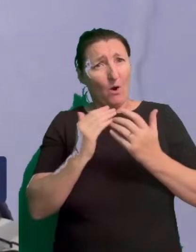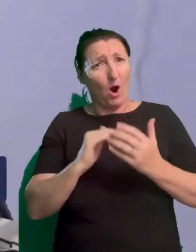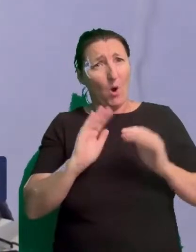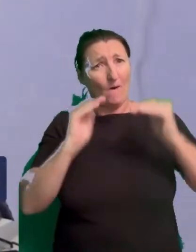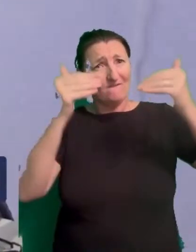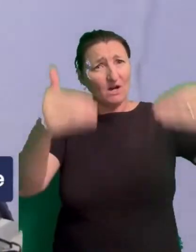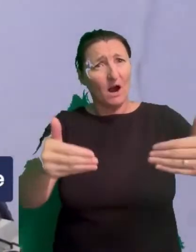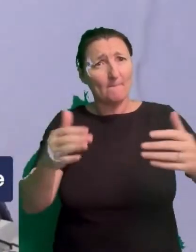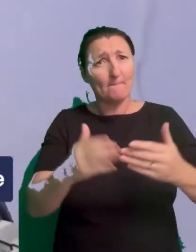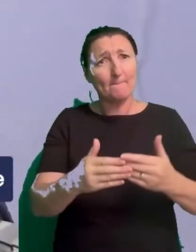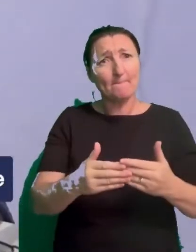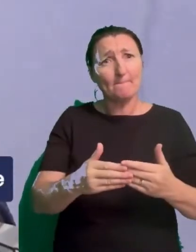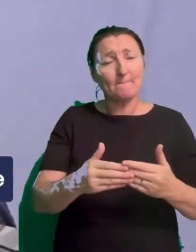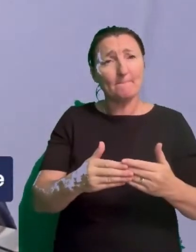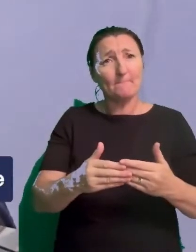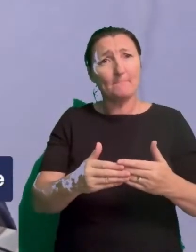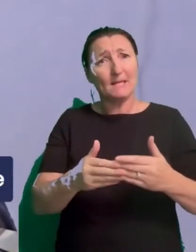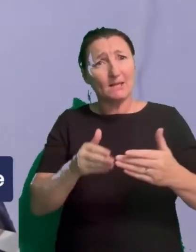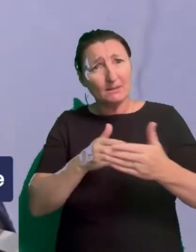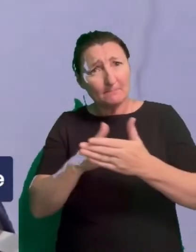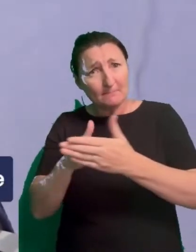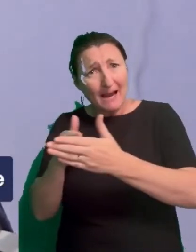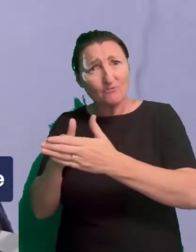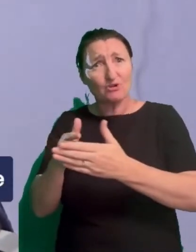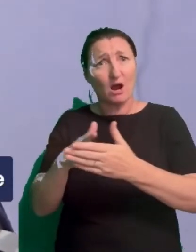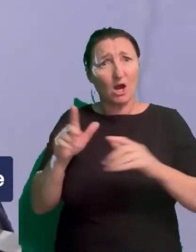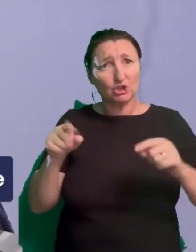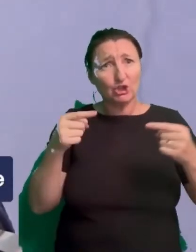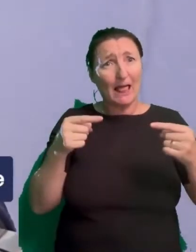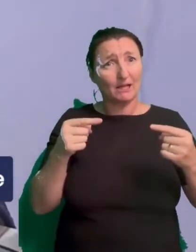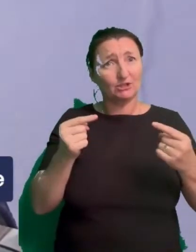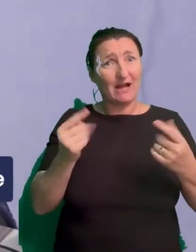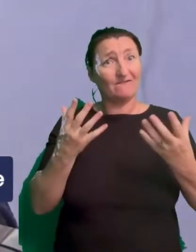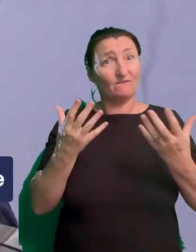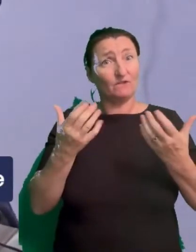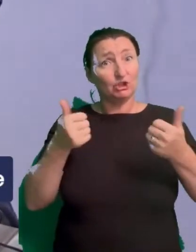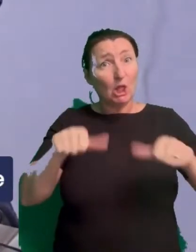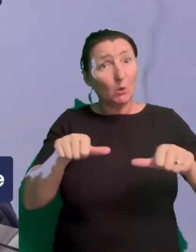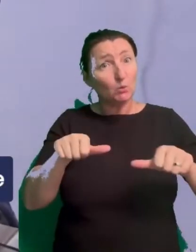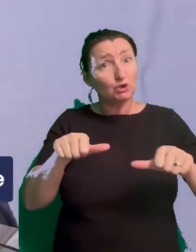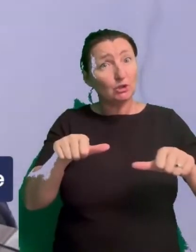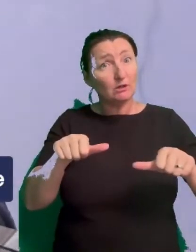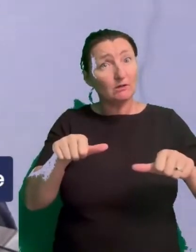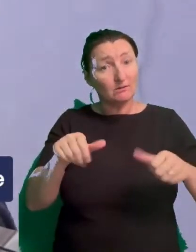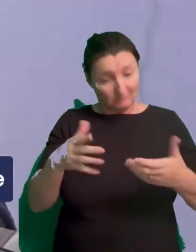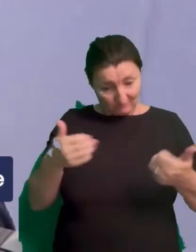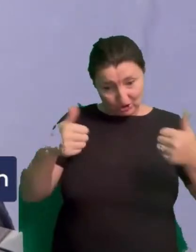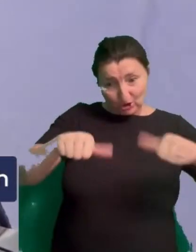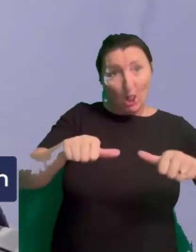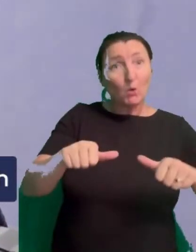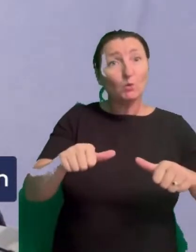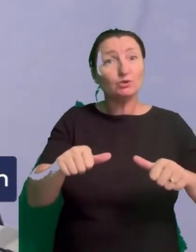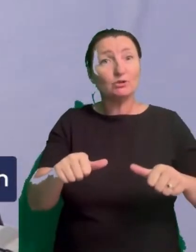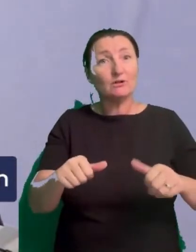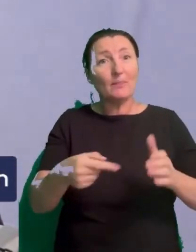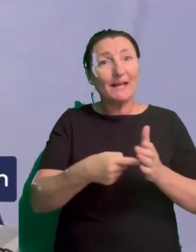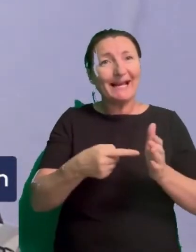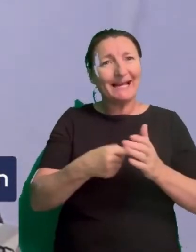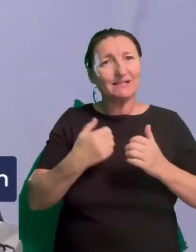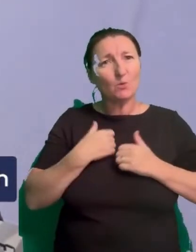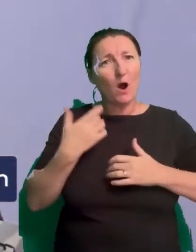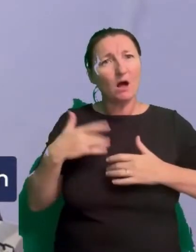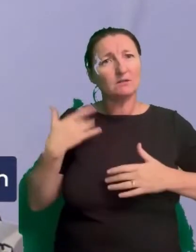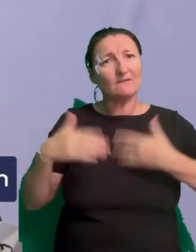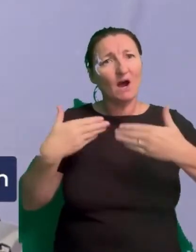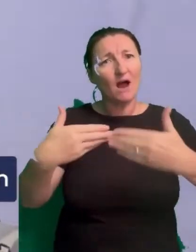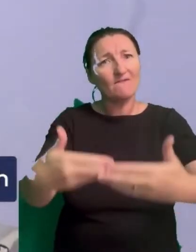solutions, and those solutions are key to our survival, and those are key